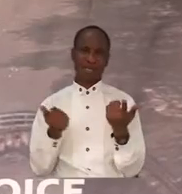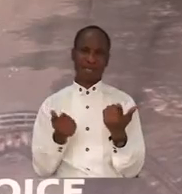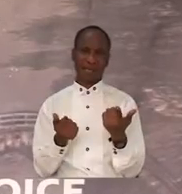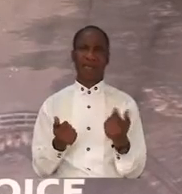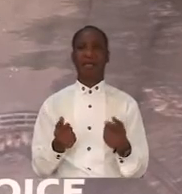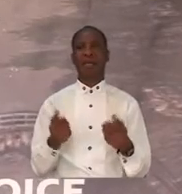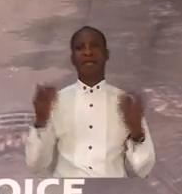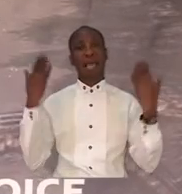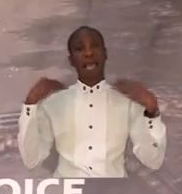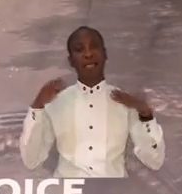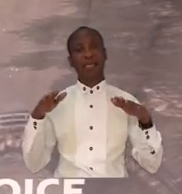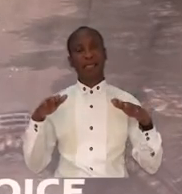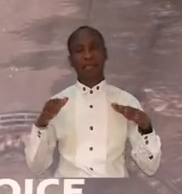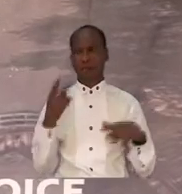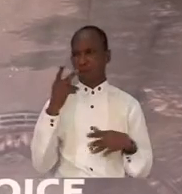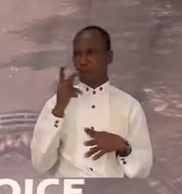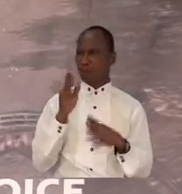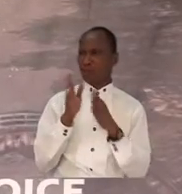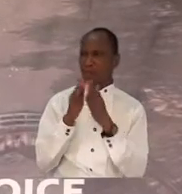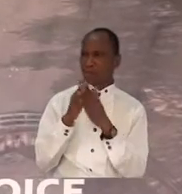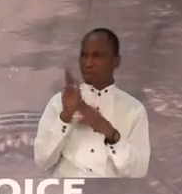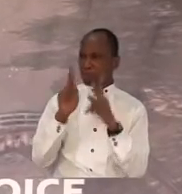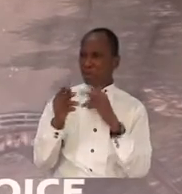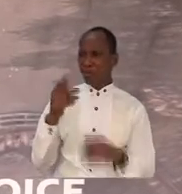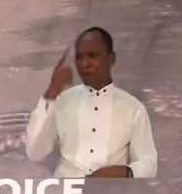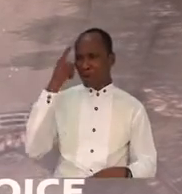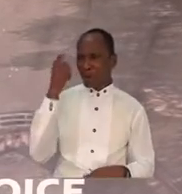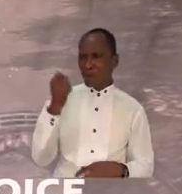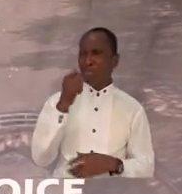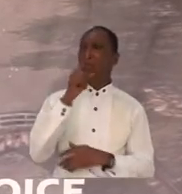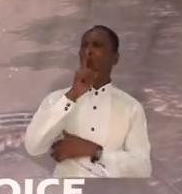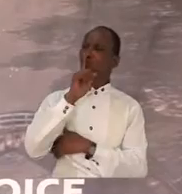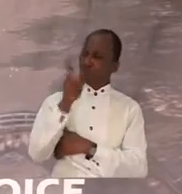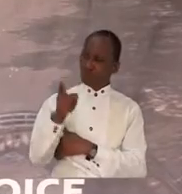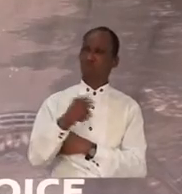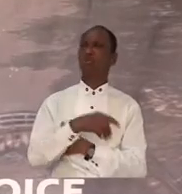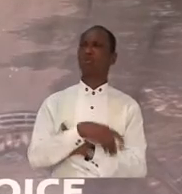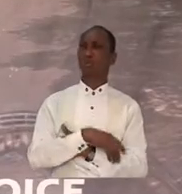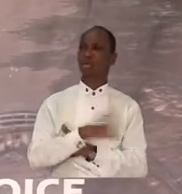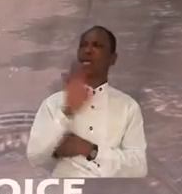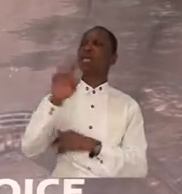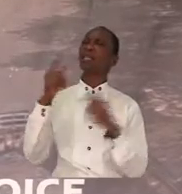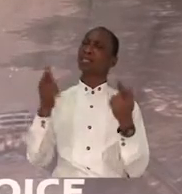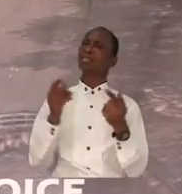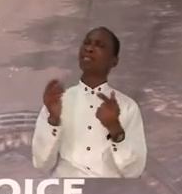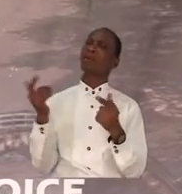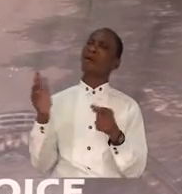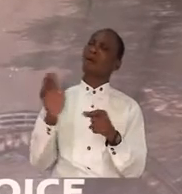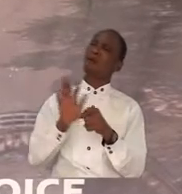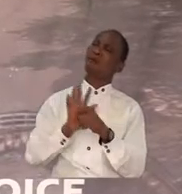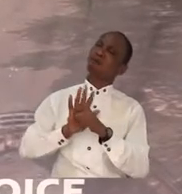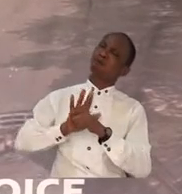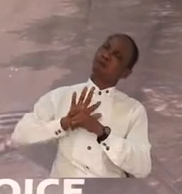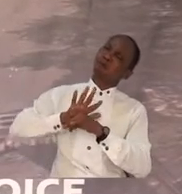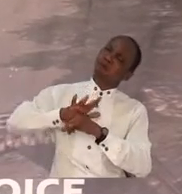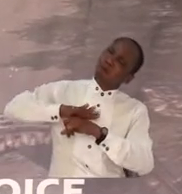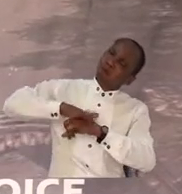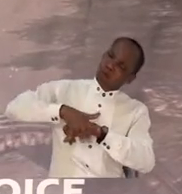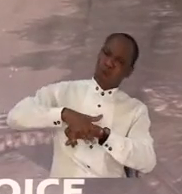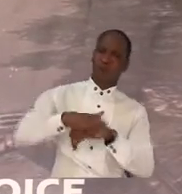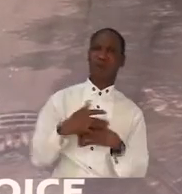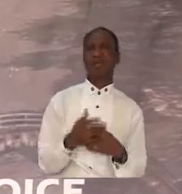abofo no hun se ampa kromo mo boni no ni kruwa no ayema ebuso Na Genesis,